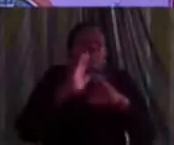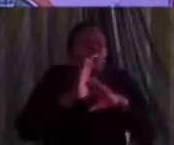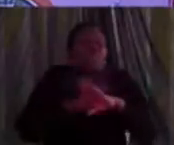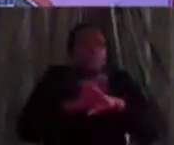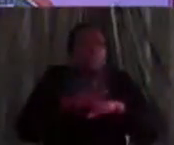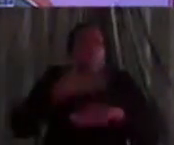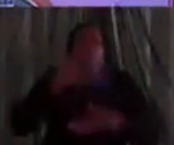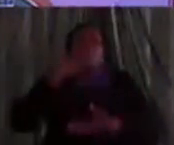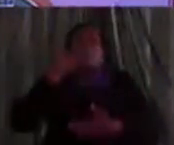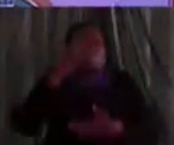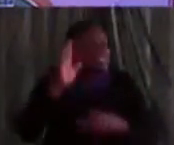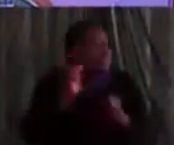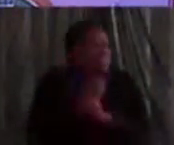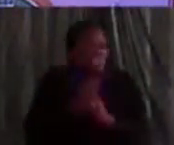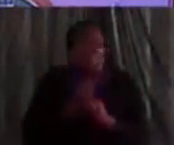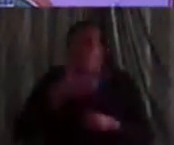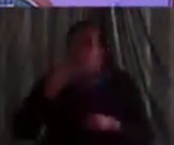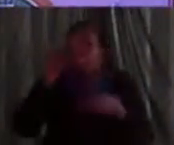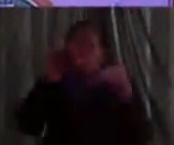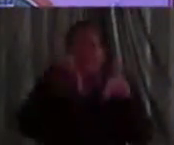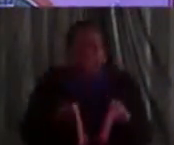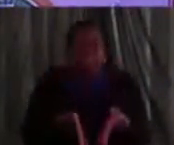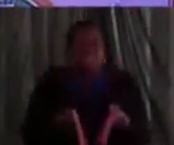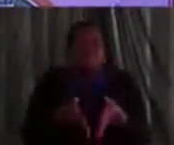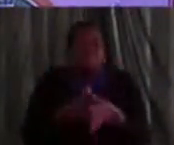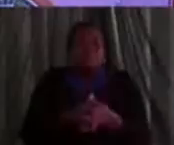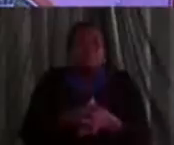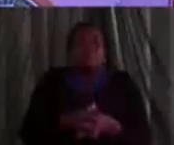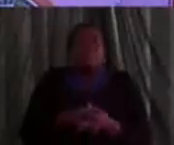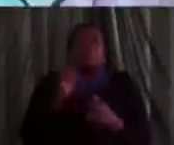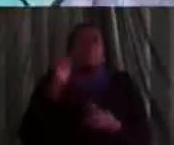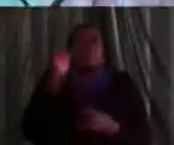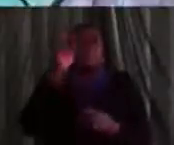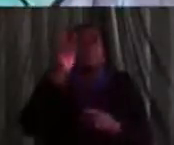when I can't answer, we can research into it. Okay, thank you, Judge.